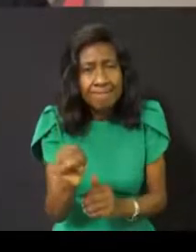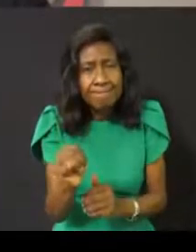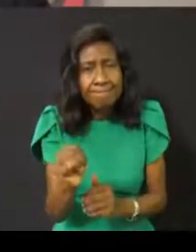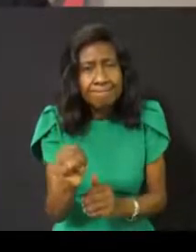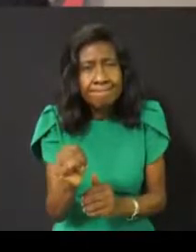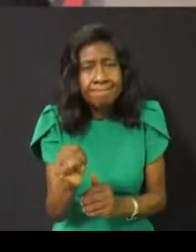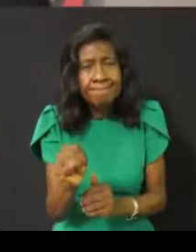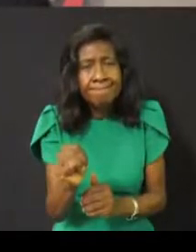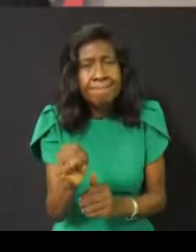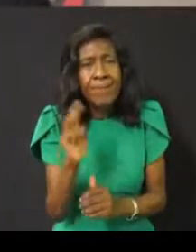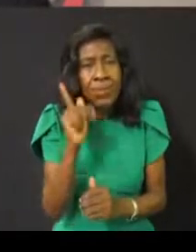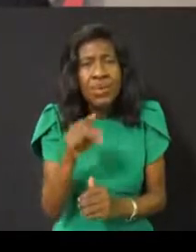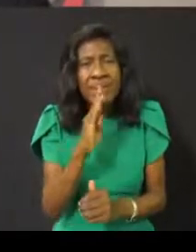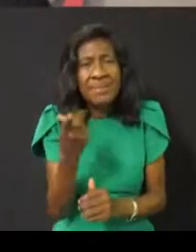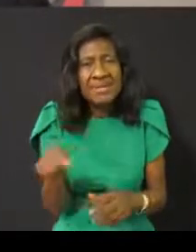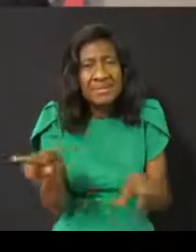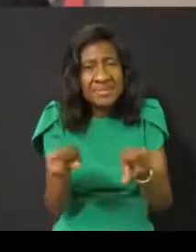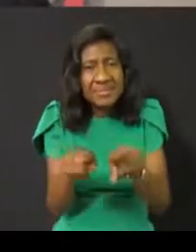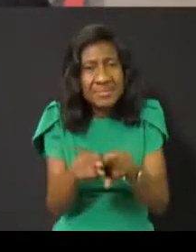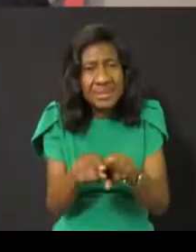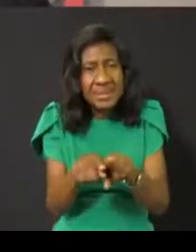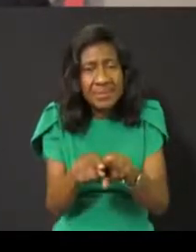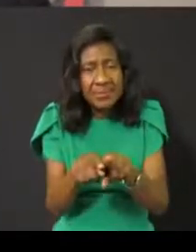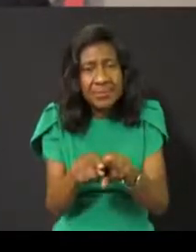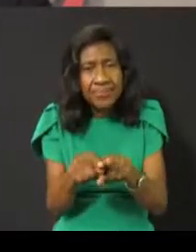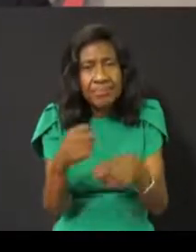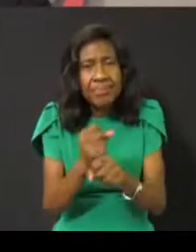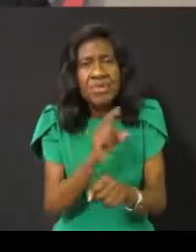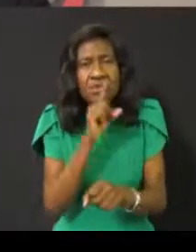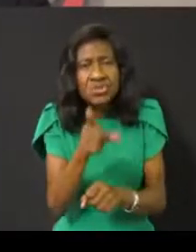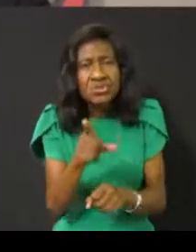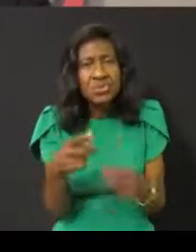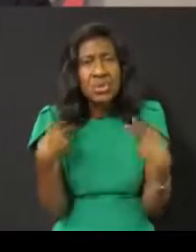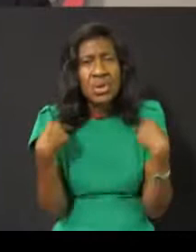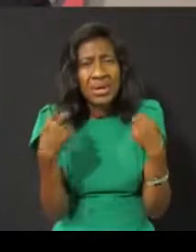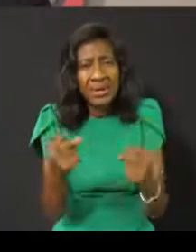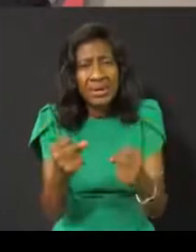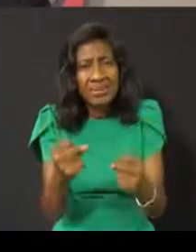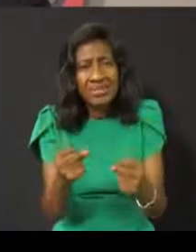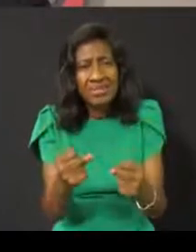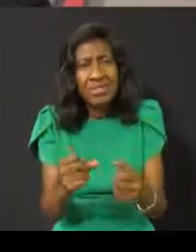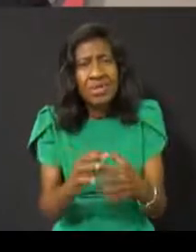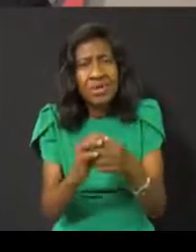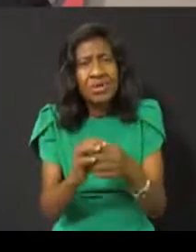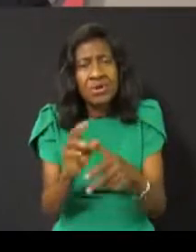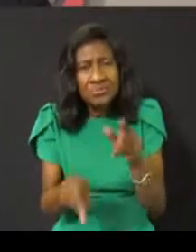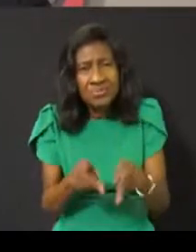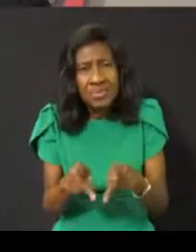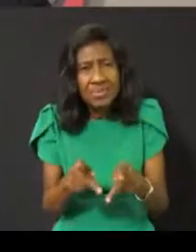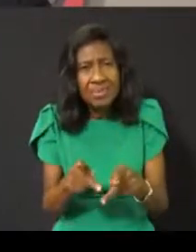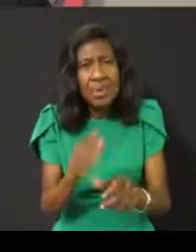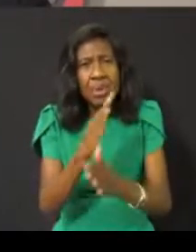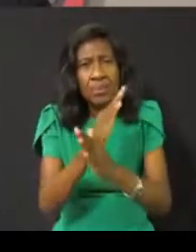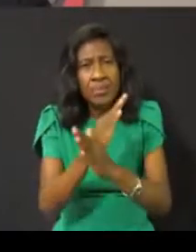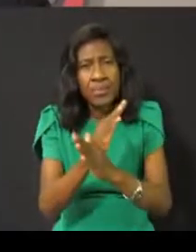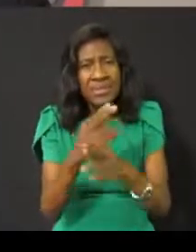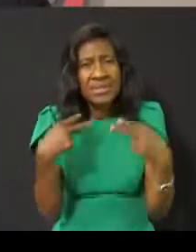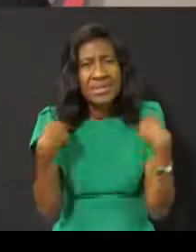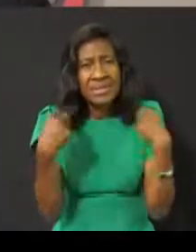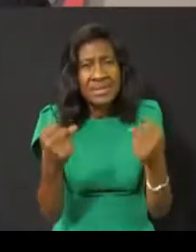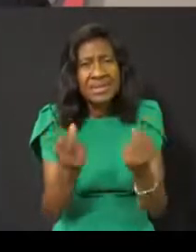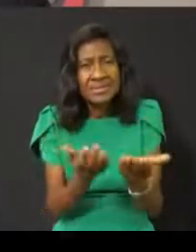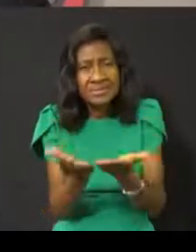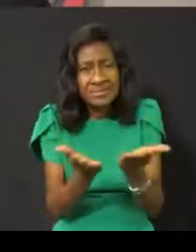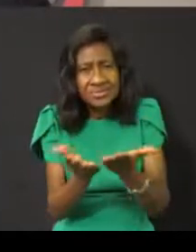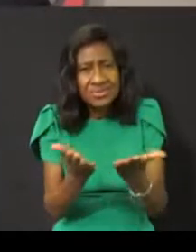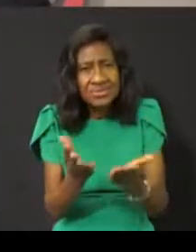the same. And that is safeguarding the health of our community, protecting our health services, and being guided by